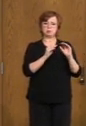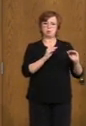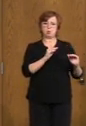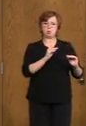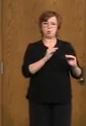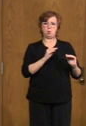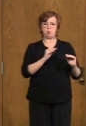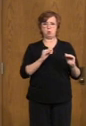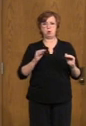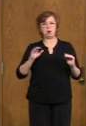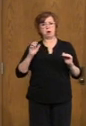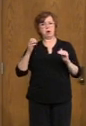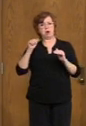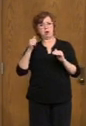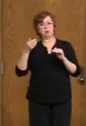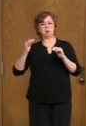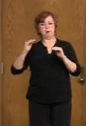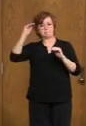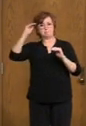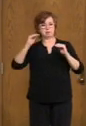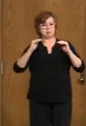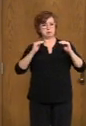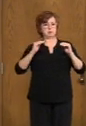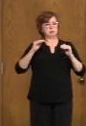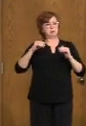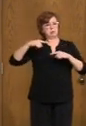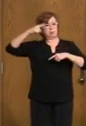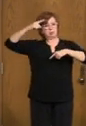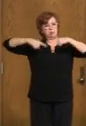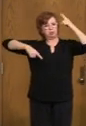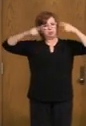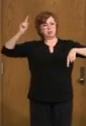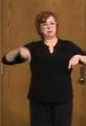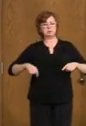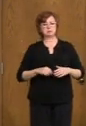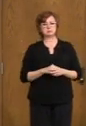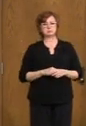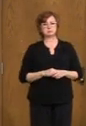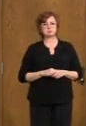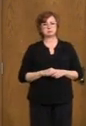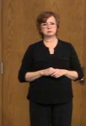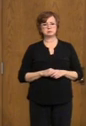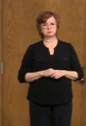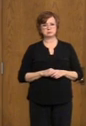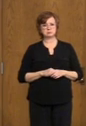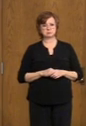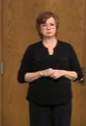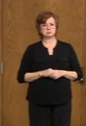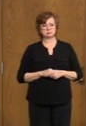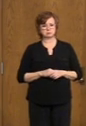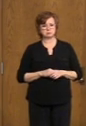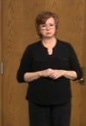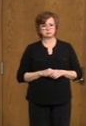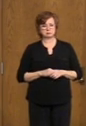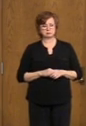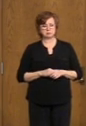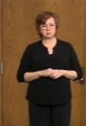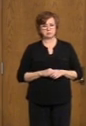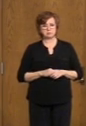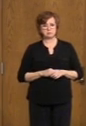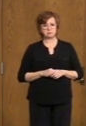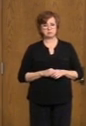there seems to be high compliance, and that's great. And they are the example for all of us to follow. And then, of course, sometimes our case numbers